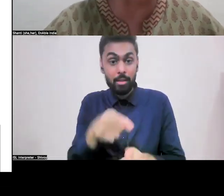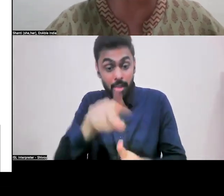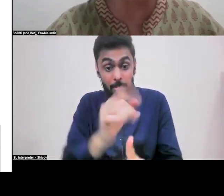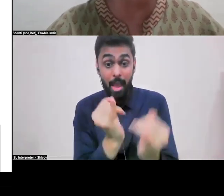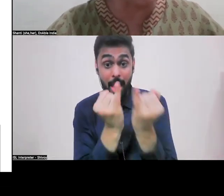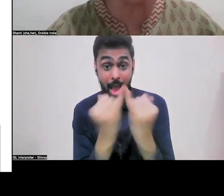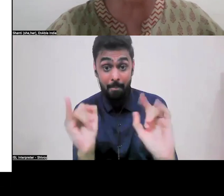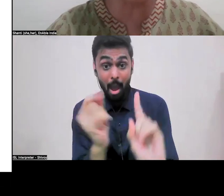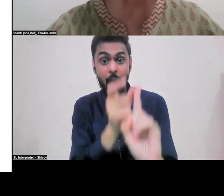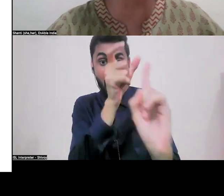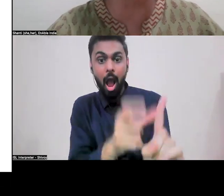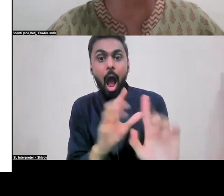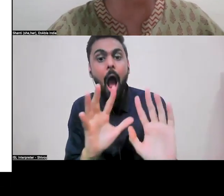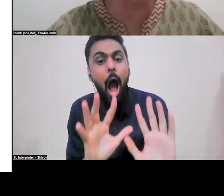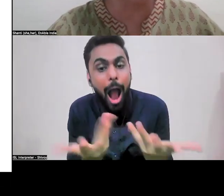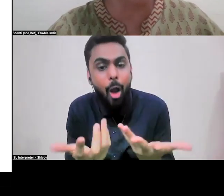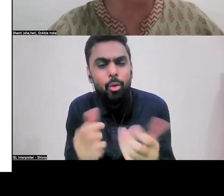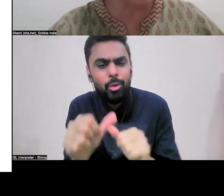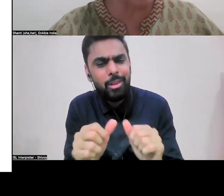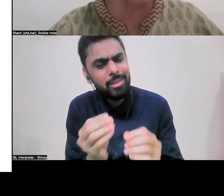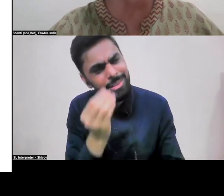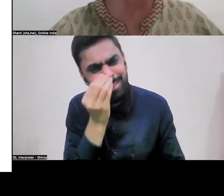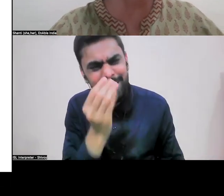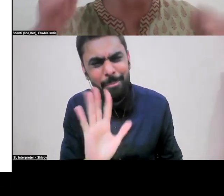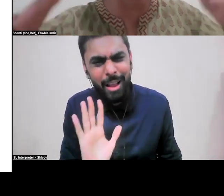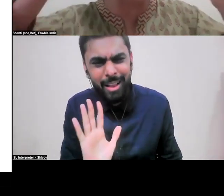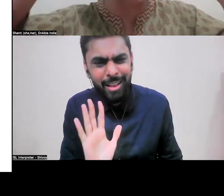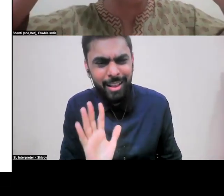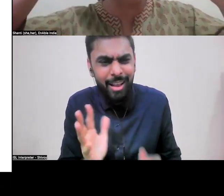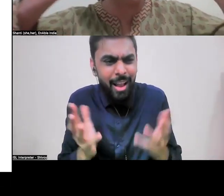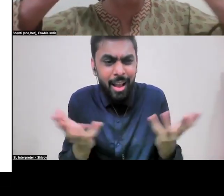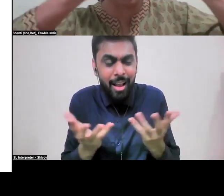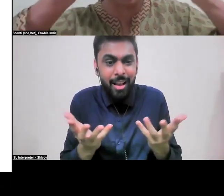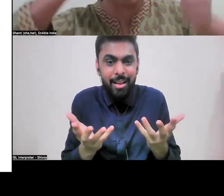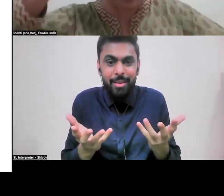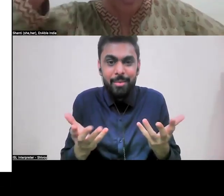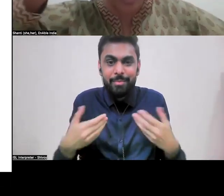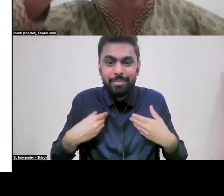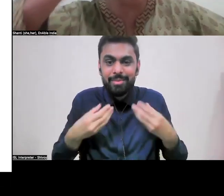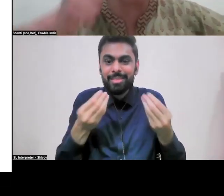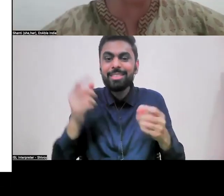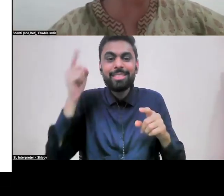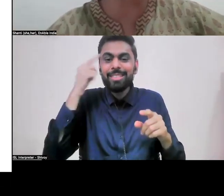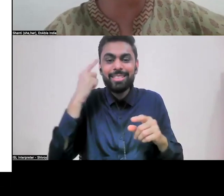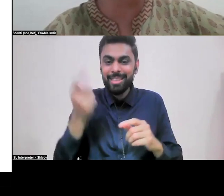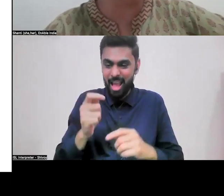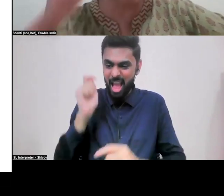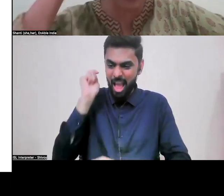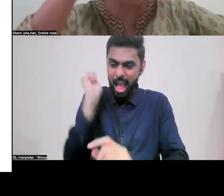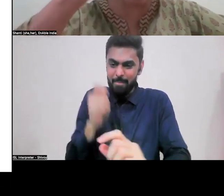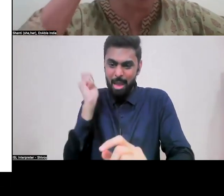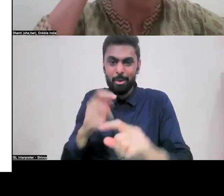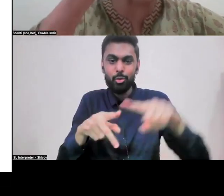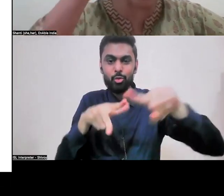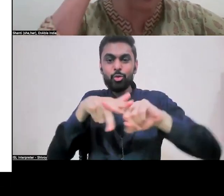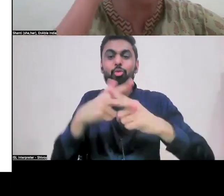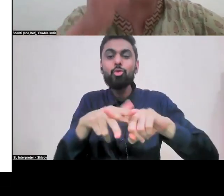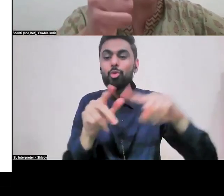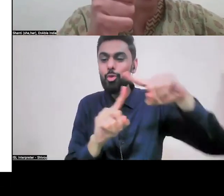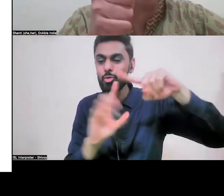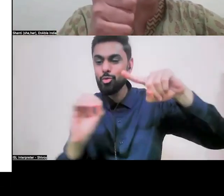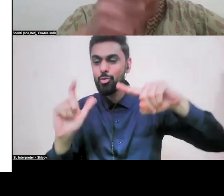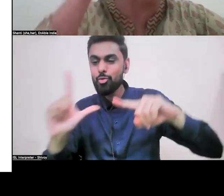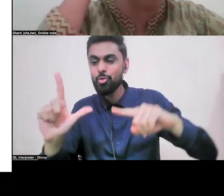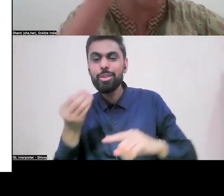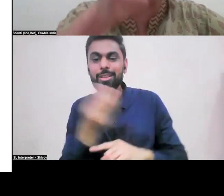did we do that? Actually, very simple. We gave, what is that equipment? What is that hammer we gave? We were always